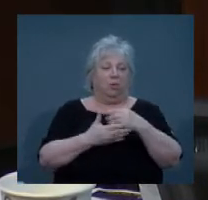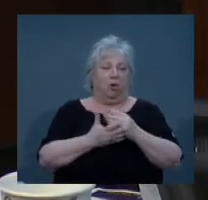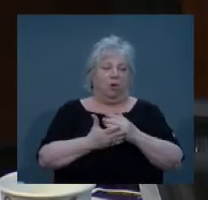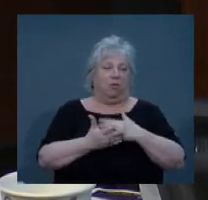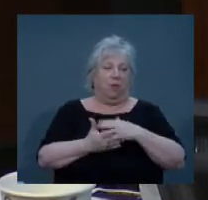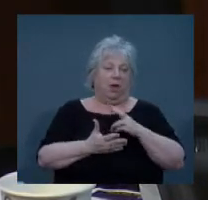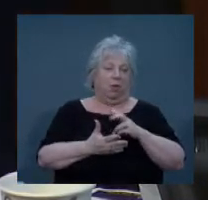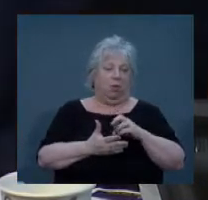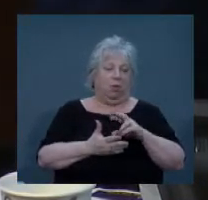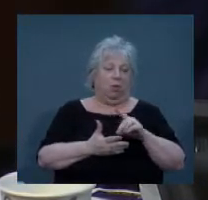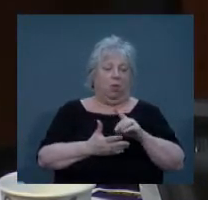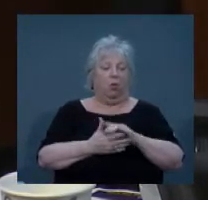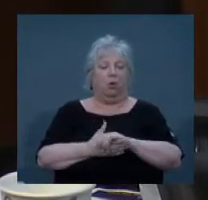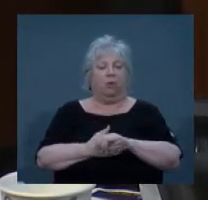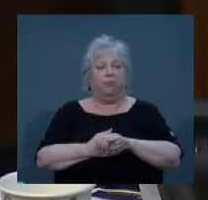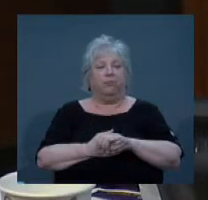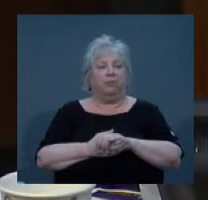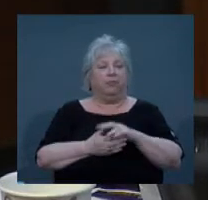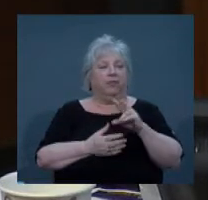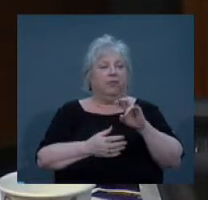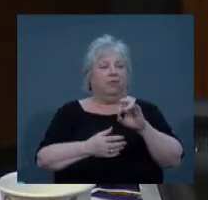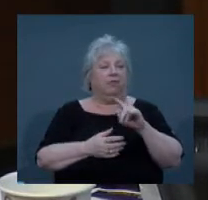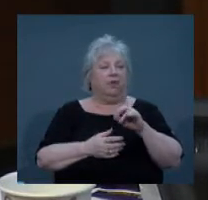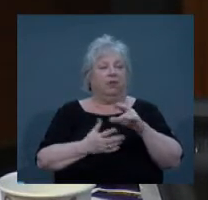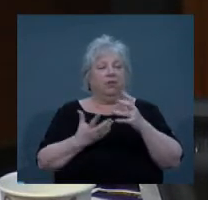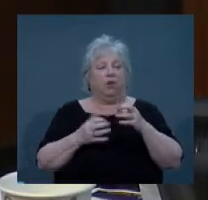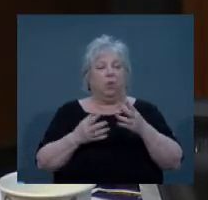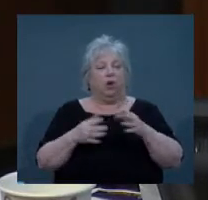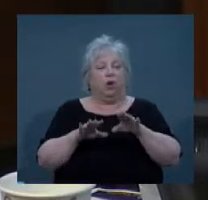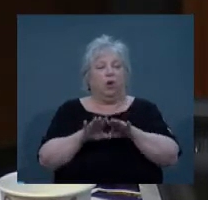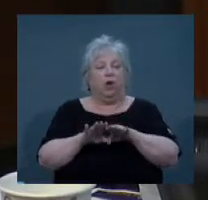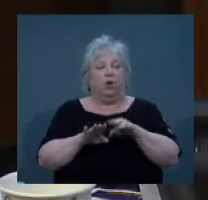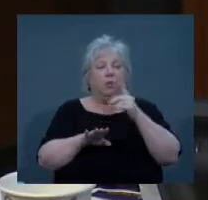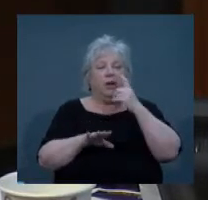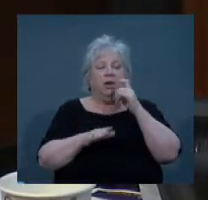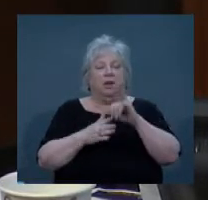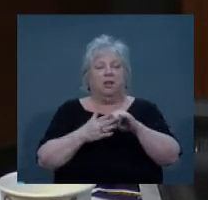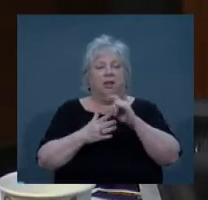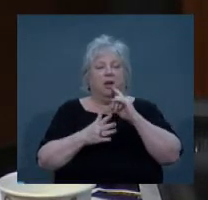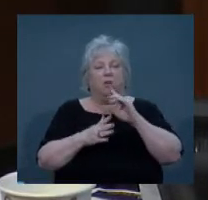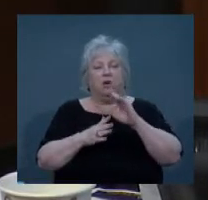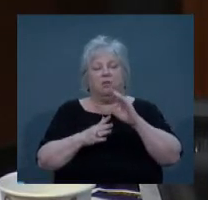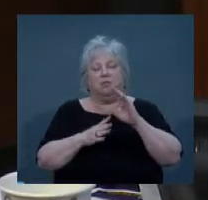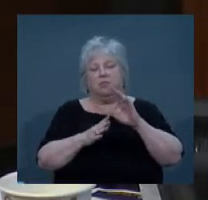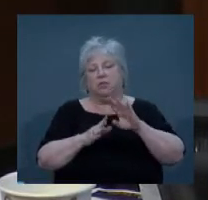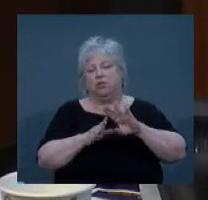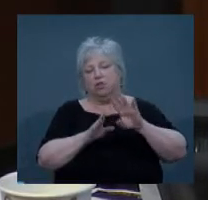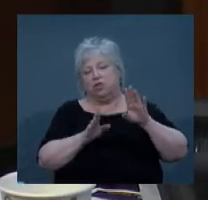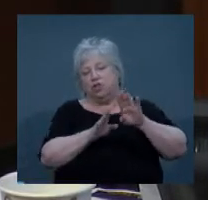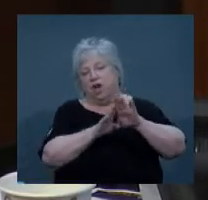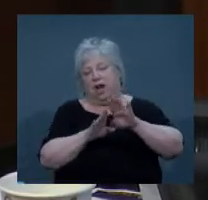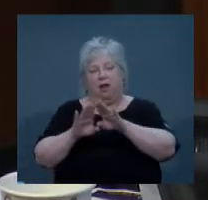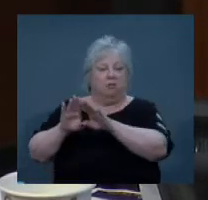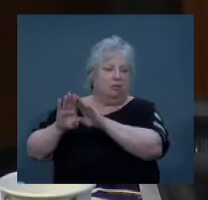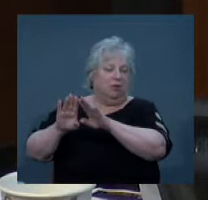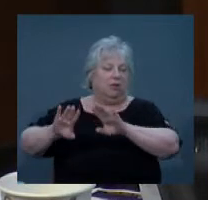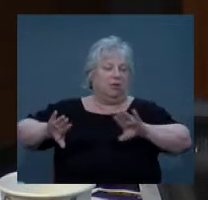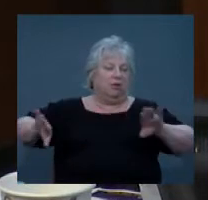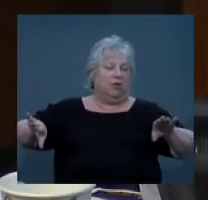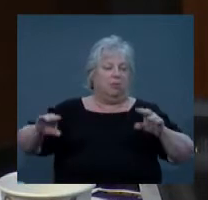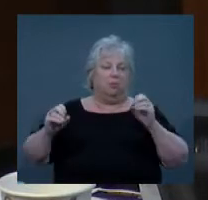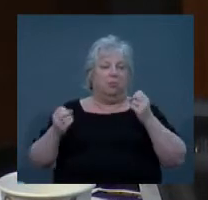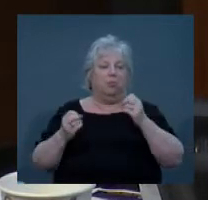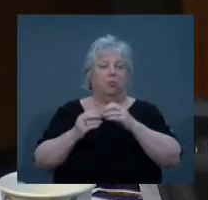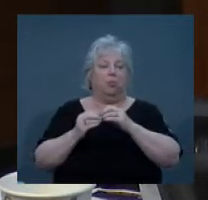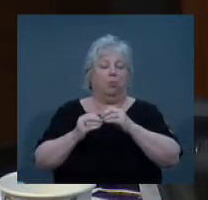I don't want them, Victor, I don't want them closed because I think that'll put a lot of people out in the community. So, Tom, have we